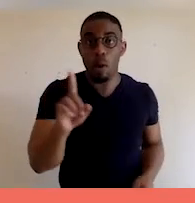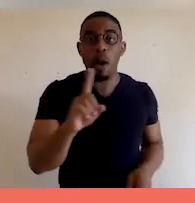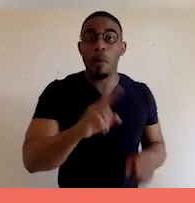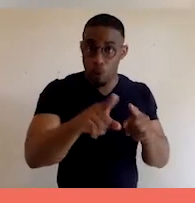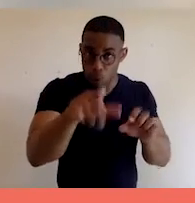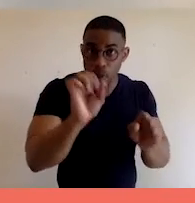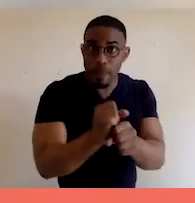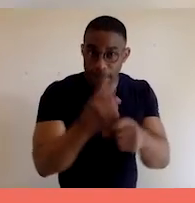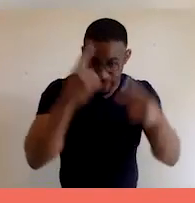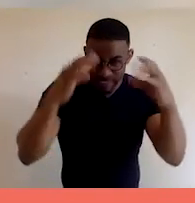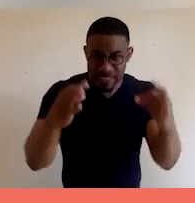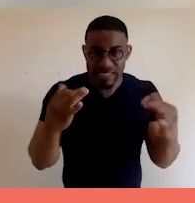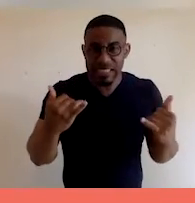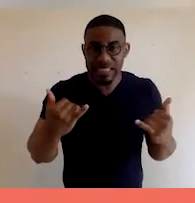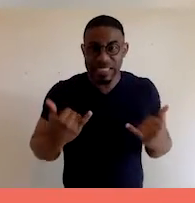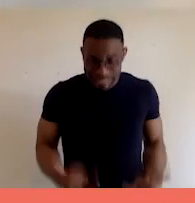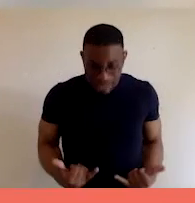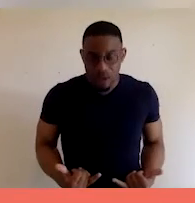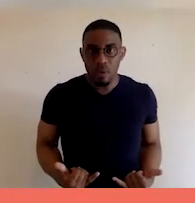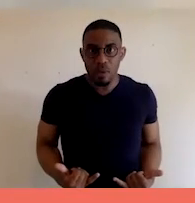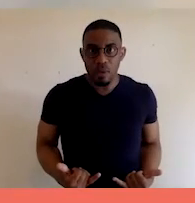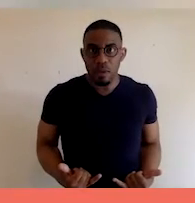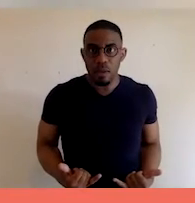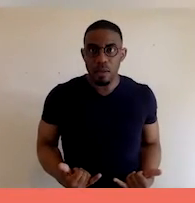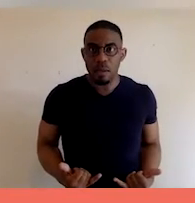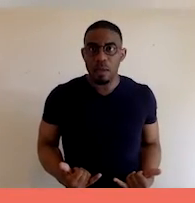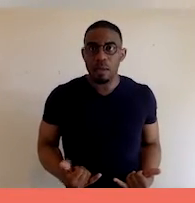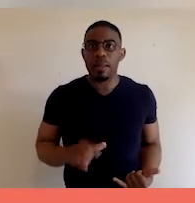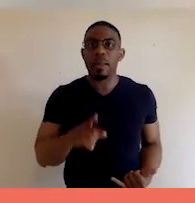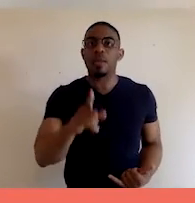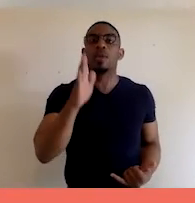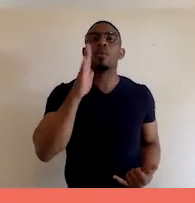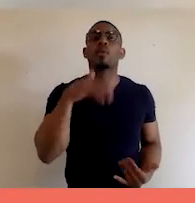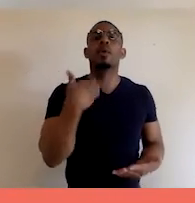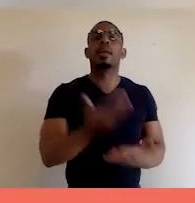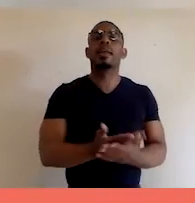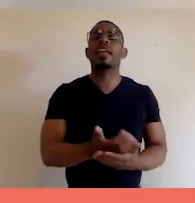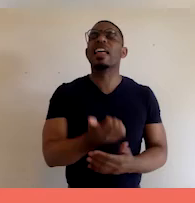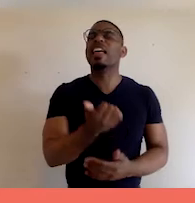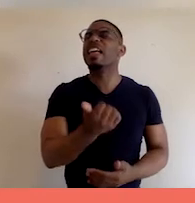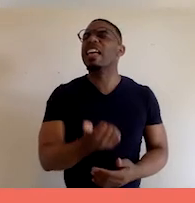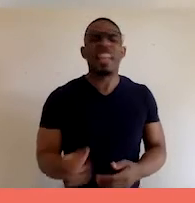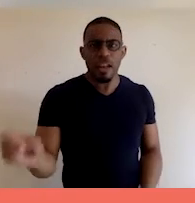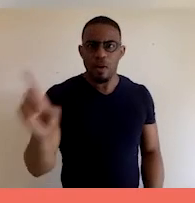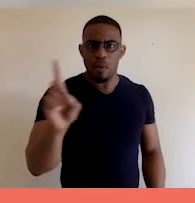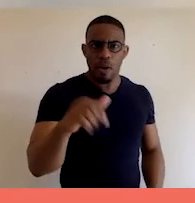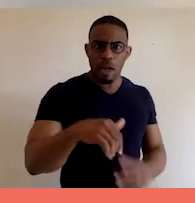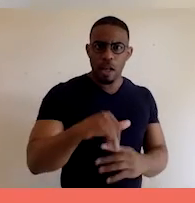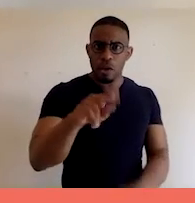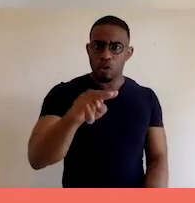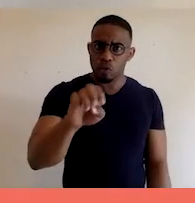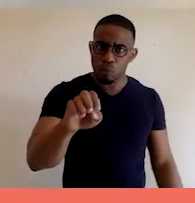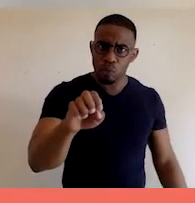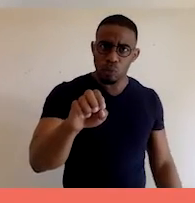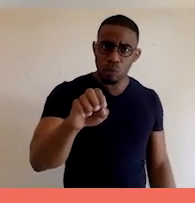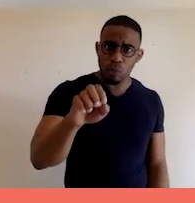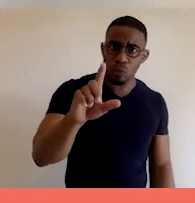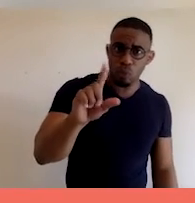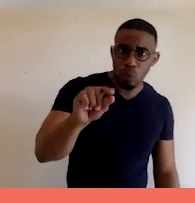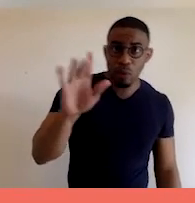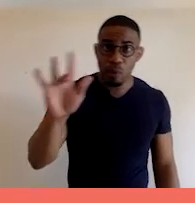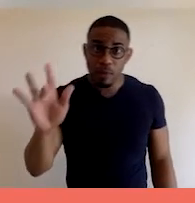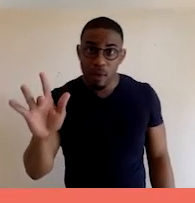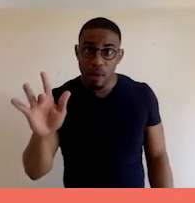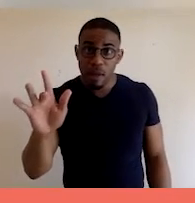but you can make the decisions now that you will land anywhere in June of